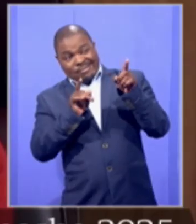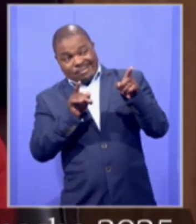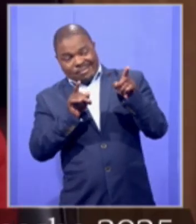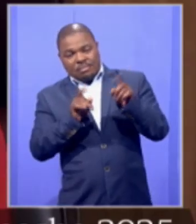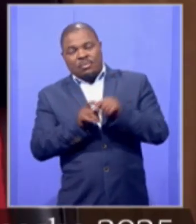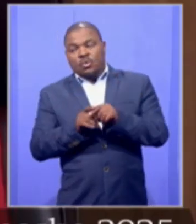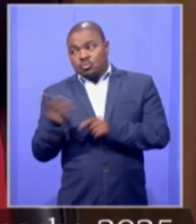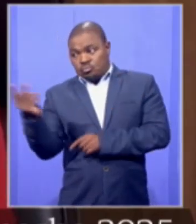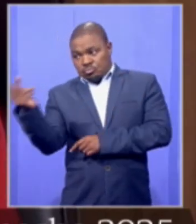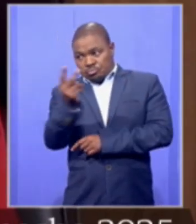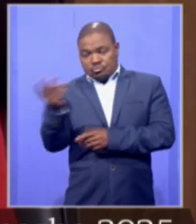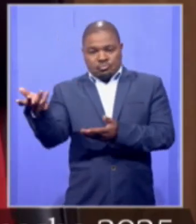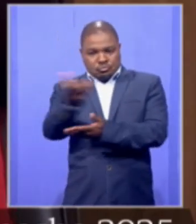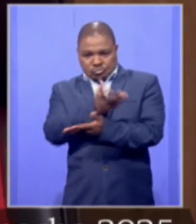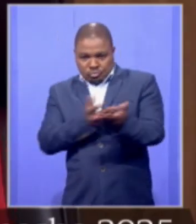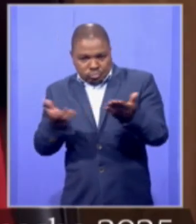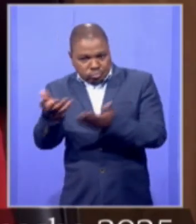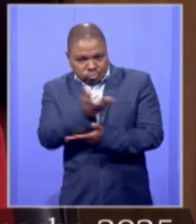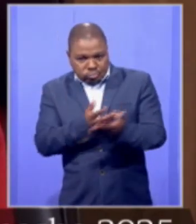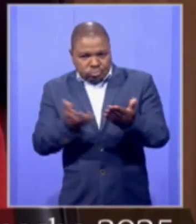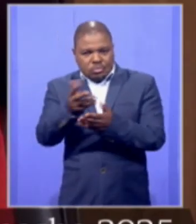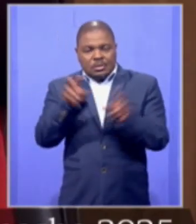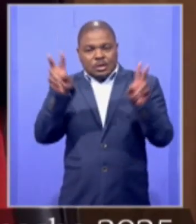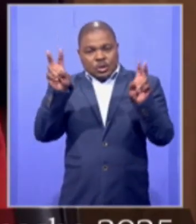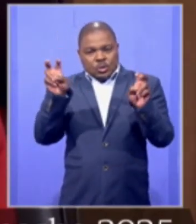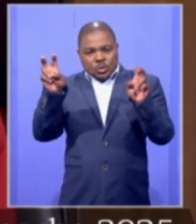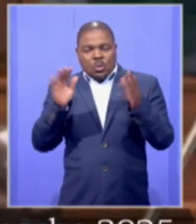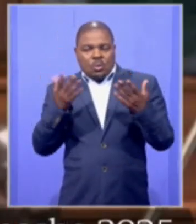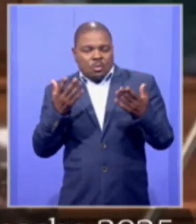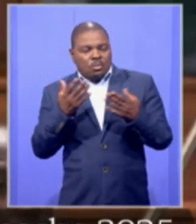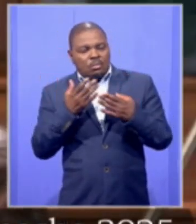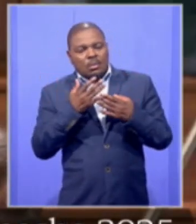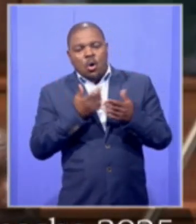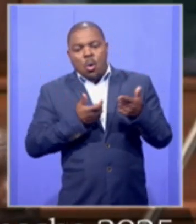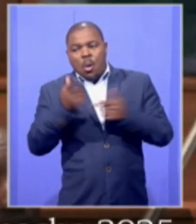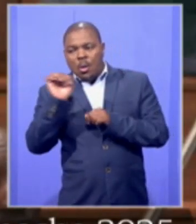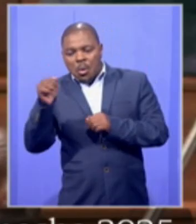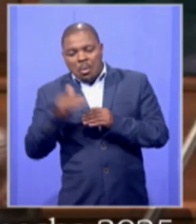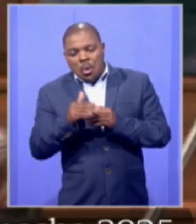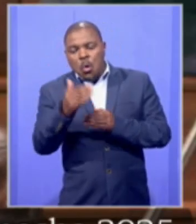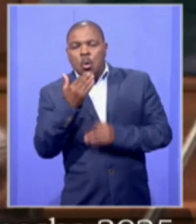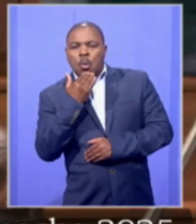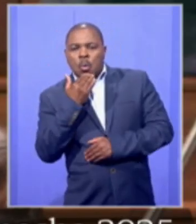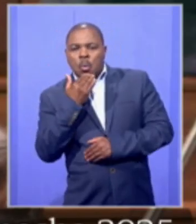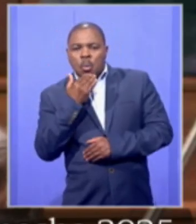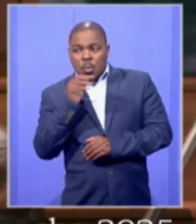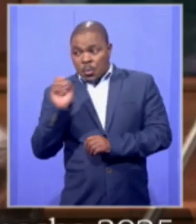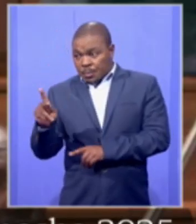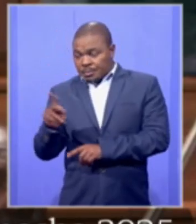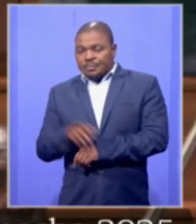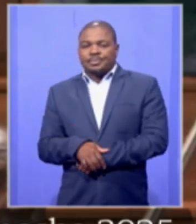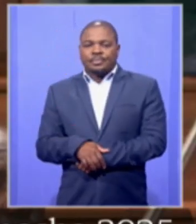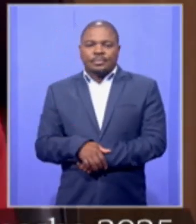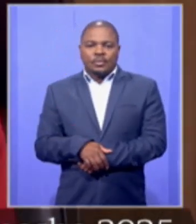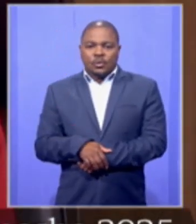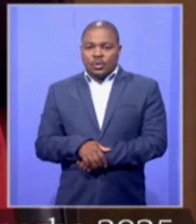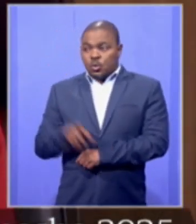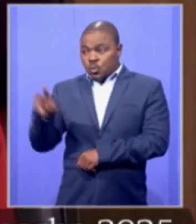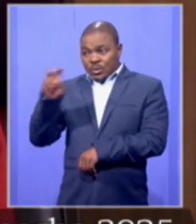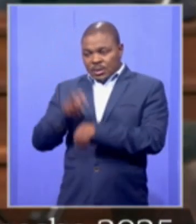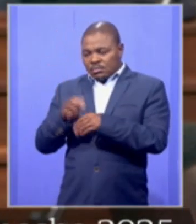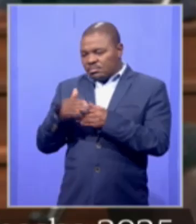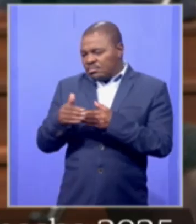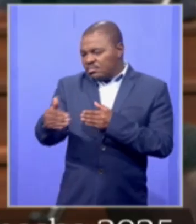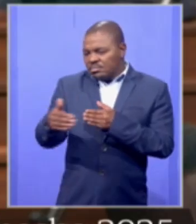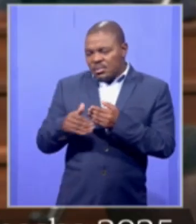and discuss this issue of your defense with him. Okay. So how long are you going to need